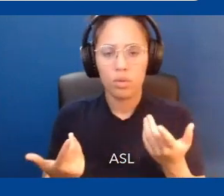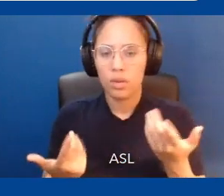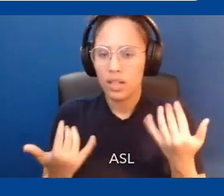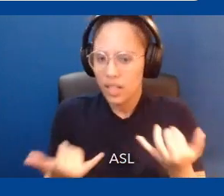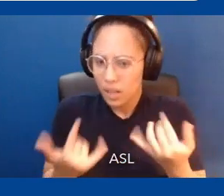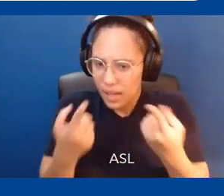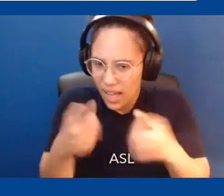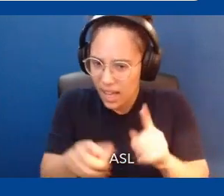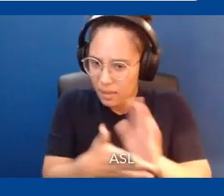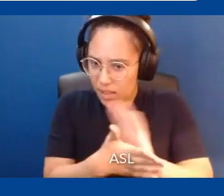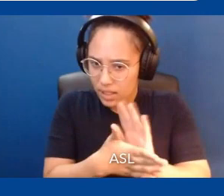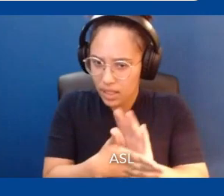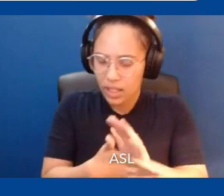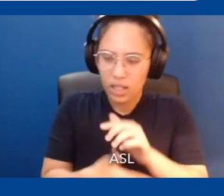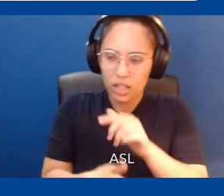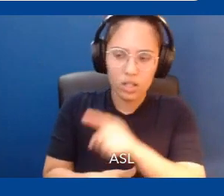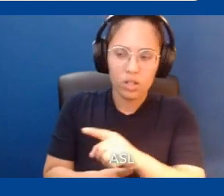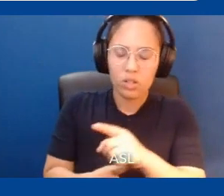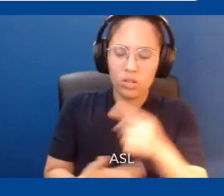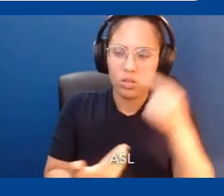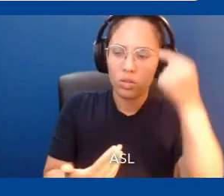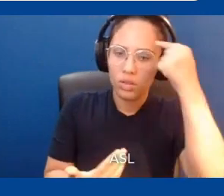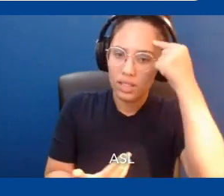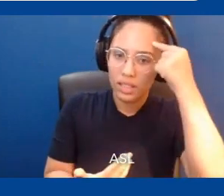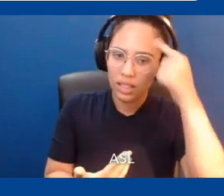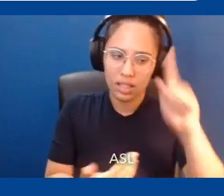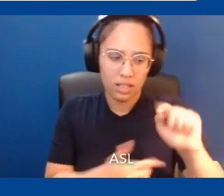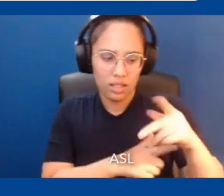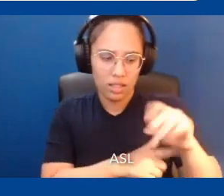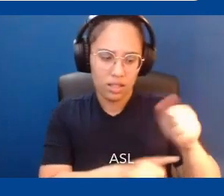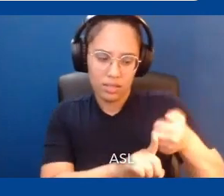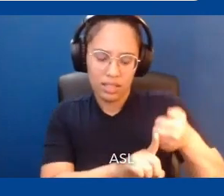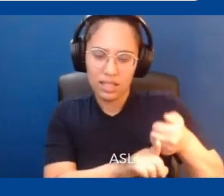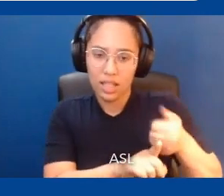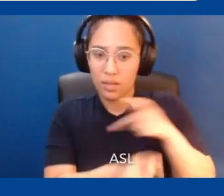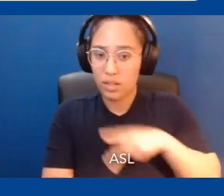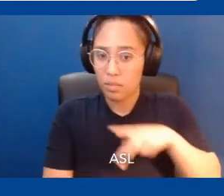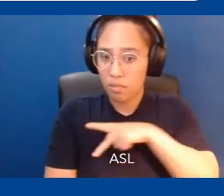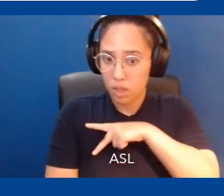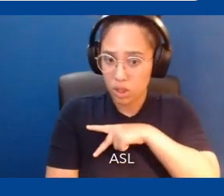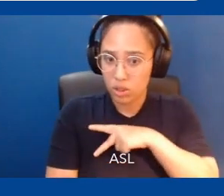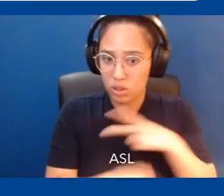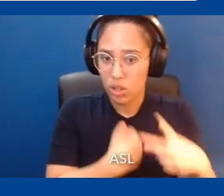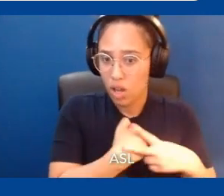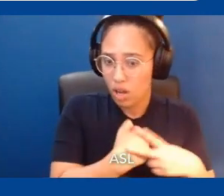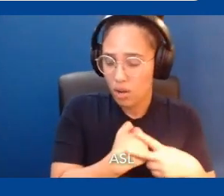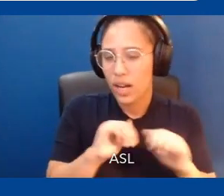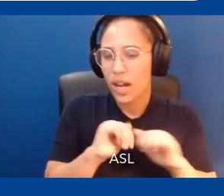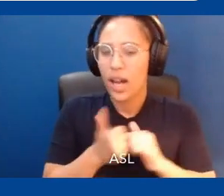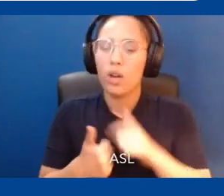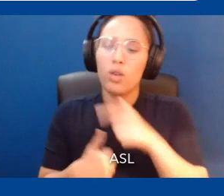you characterize the source material for both of your films?